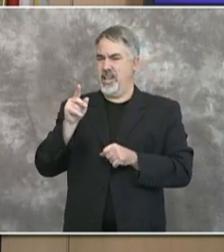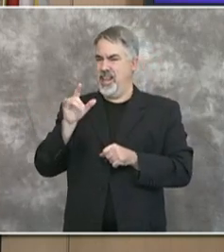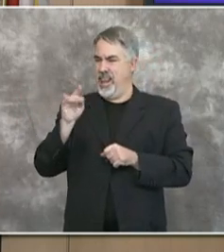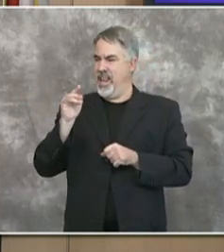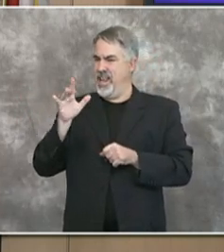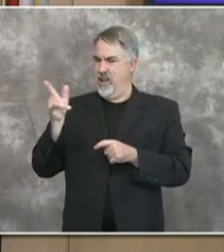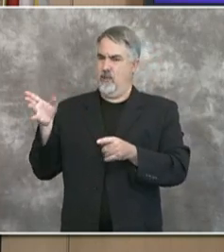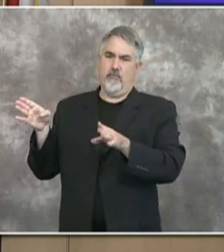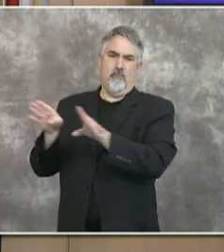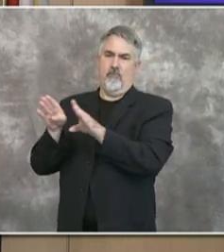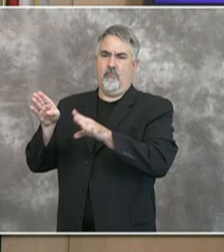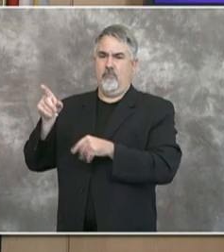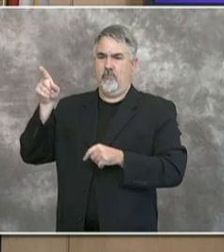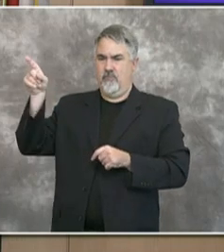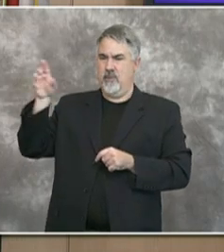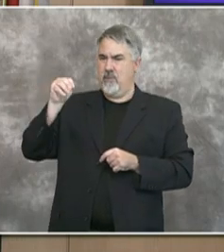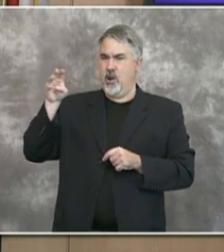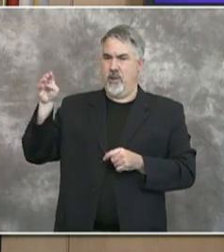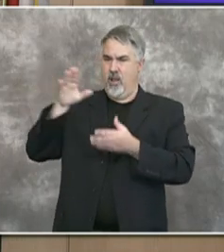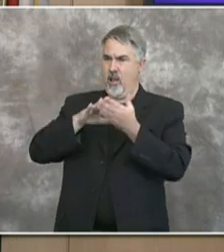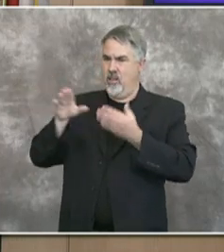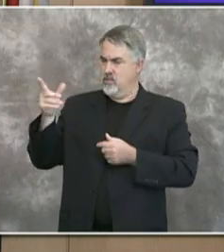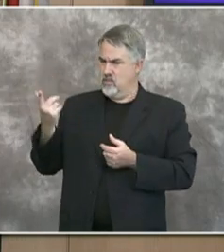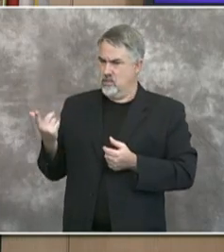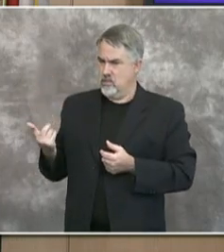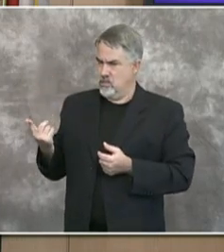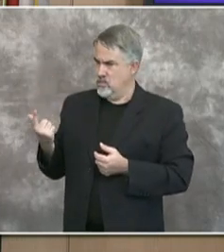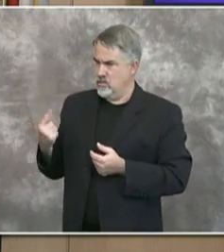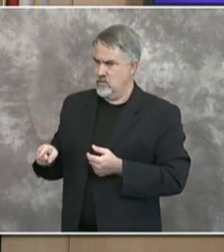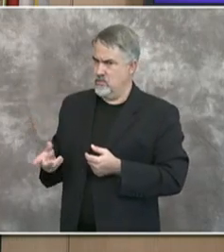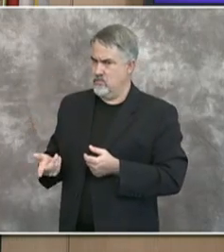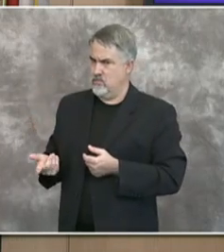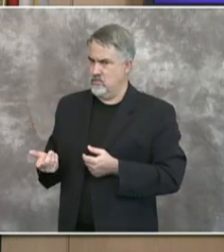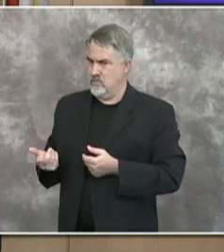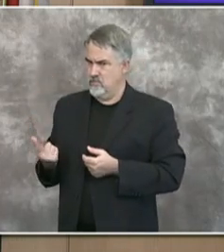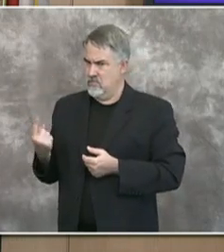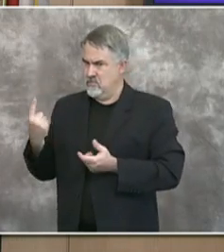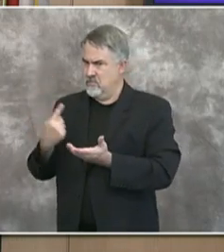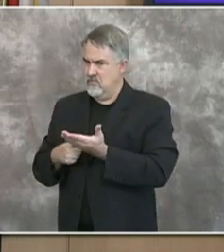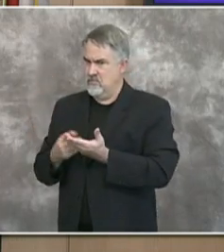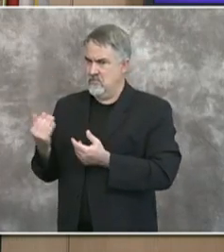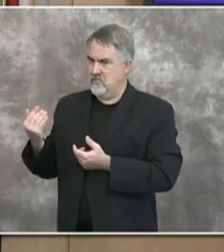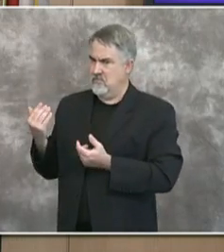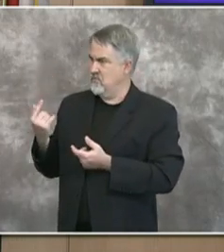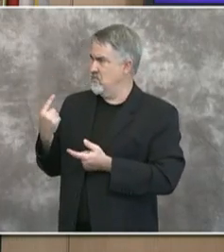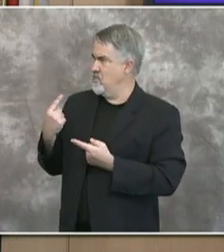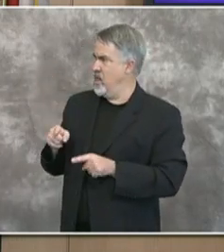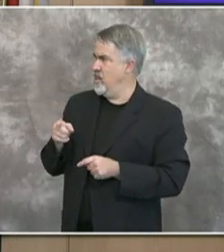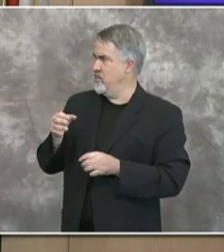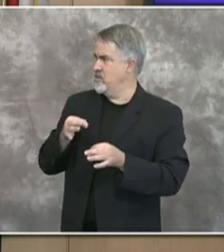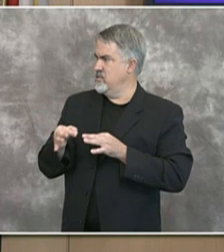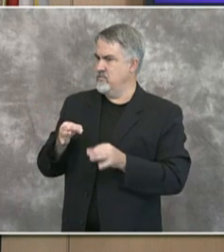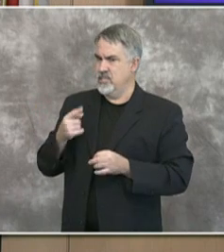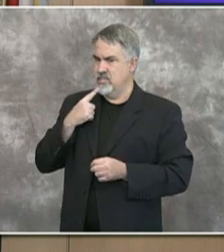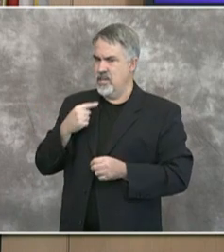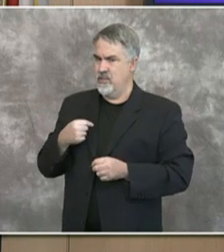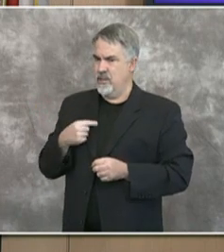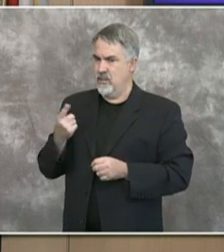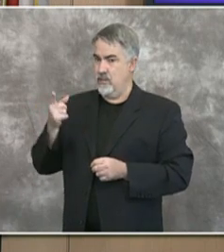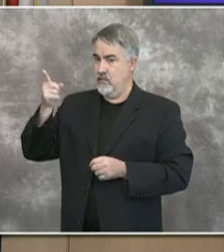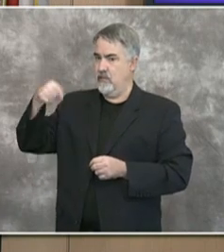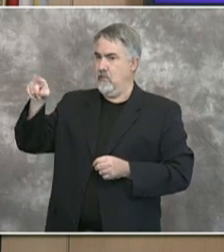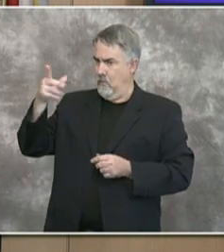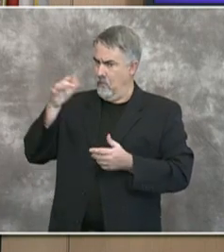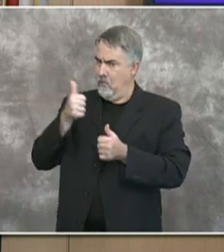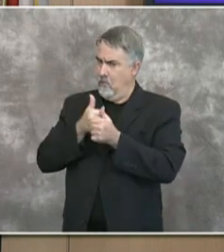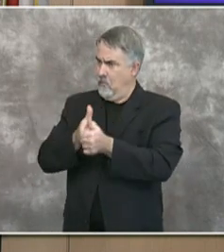College, and I was wondering if someone could talk about that. The organizers claim they are now in compliance with the County of